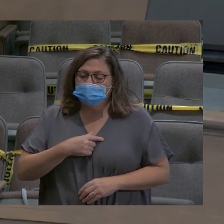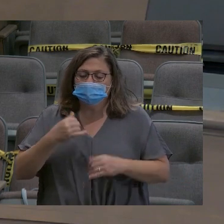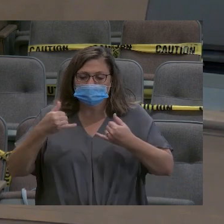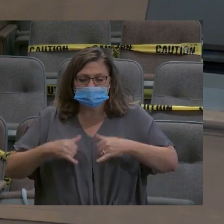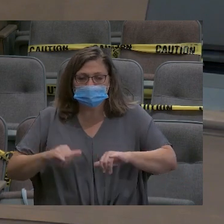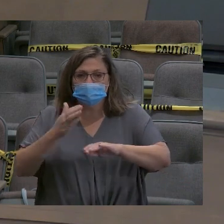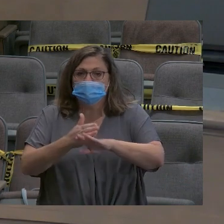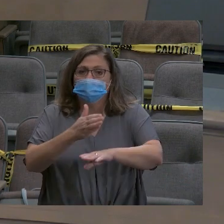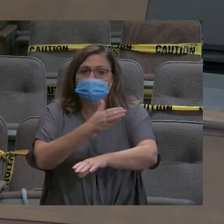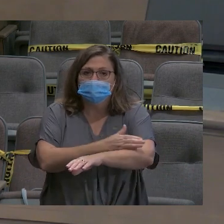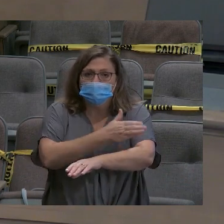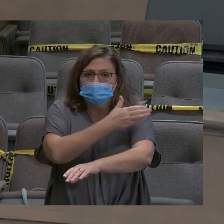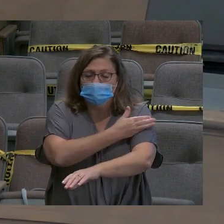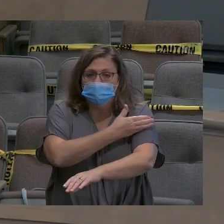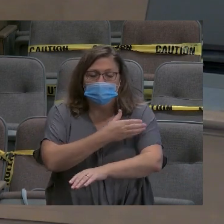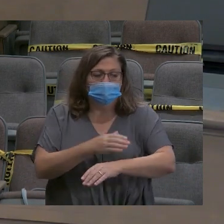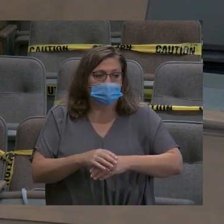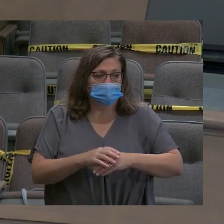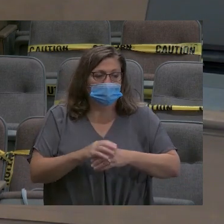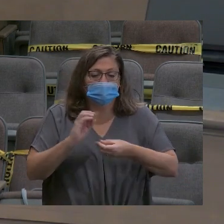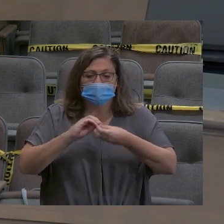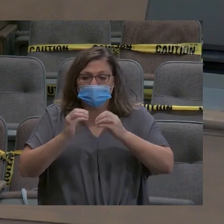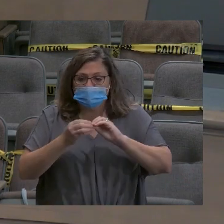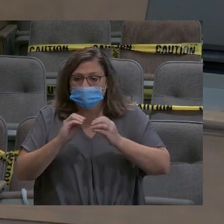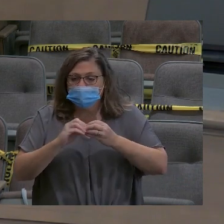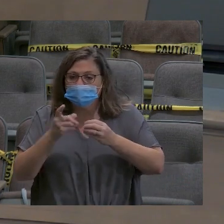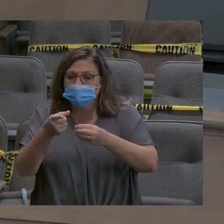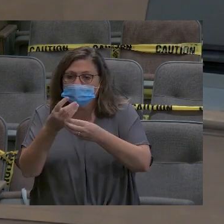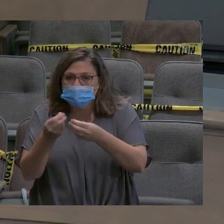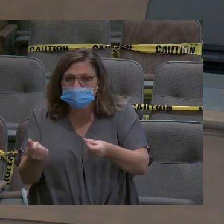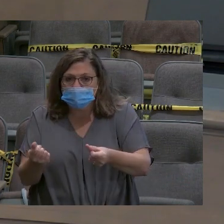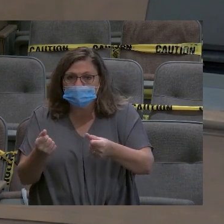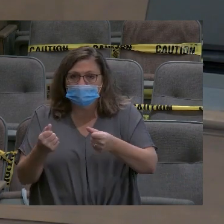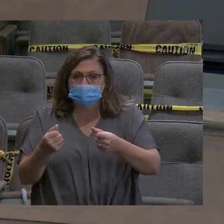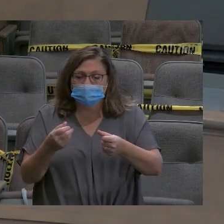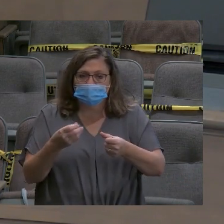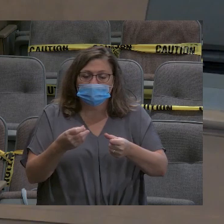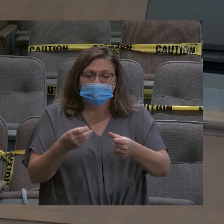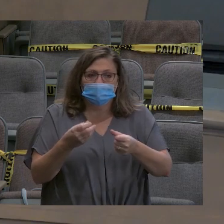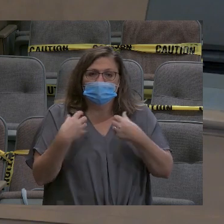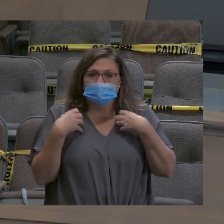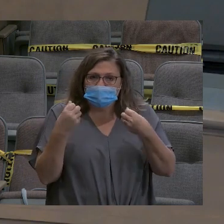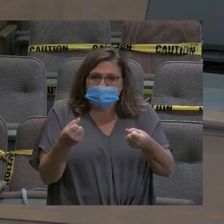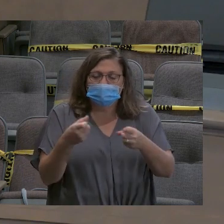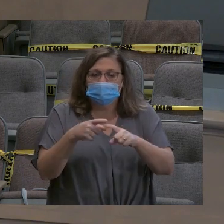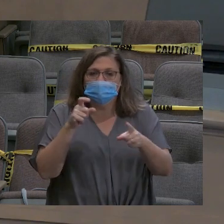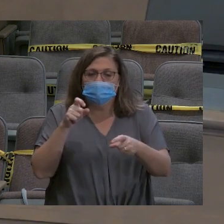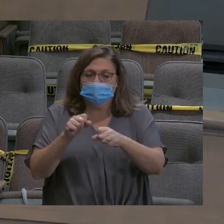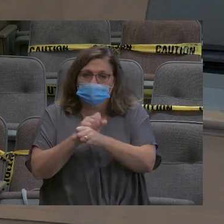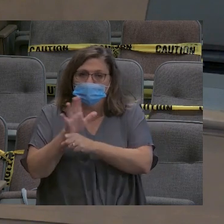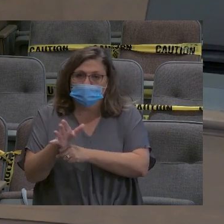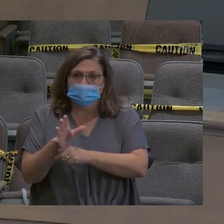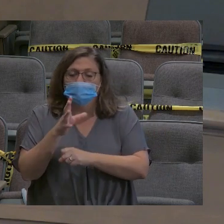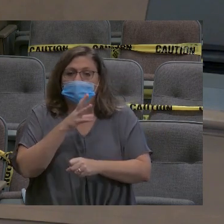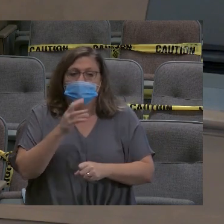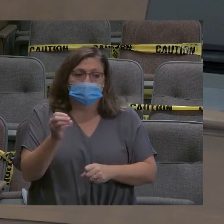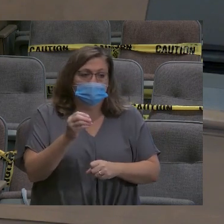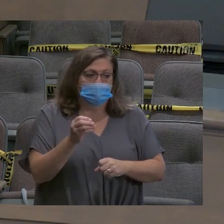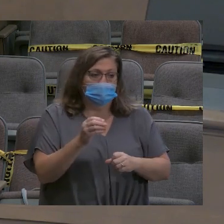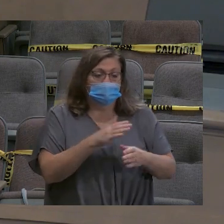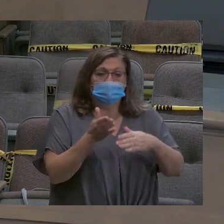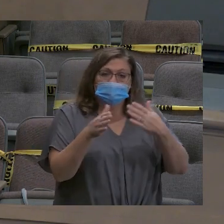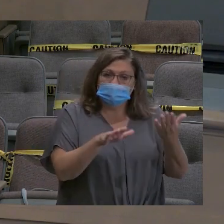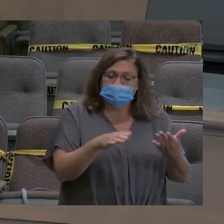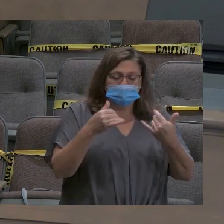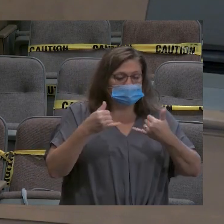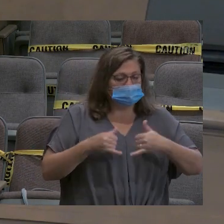The overall mortality rate continues to decrease, but we still need to be mindful of the fact